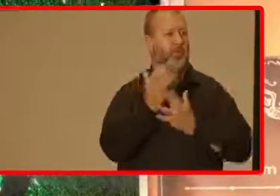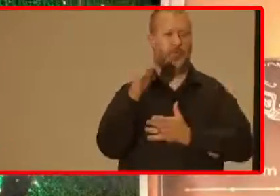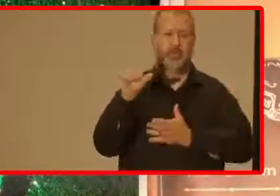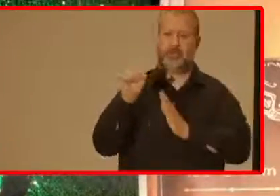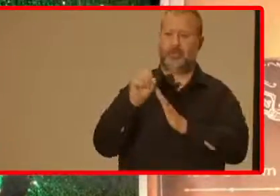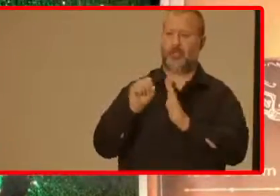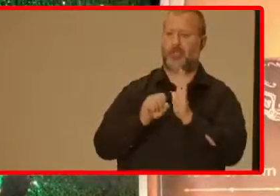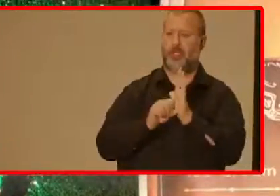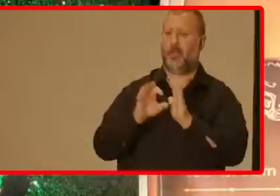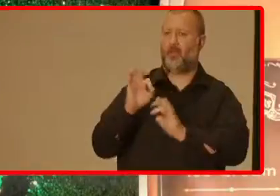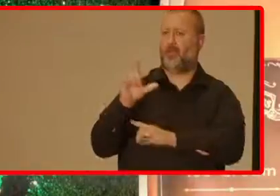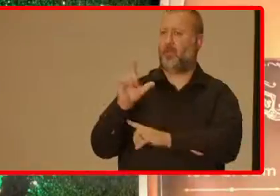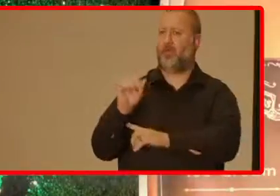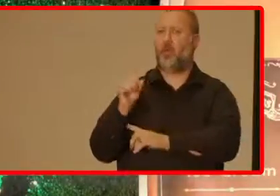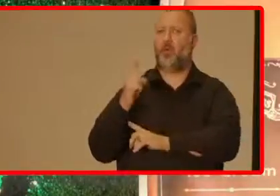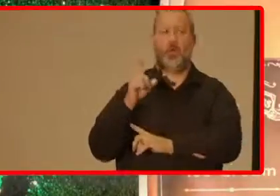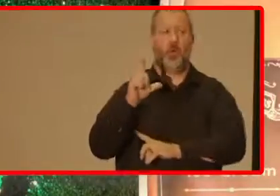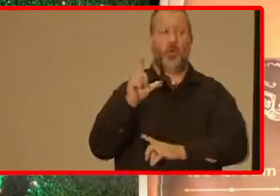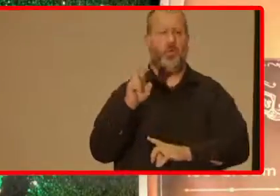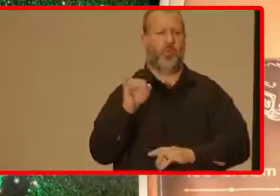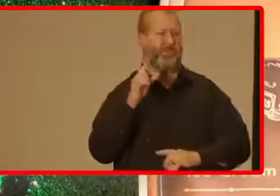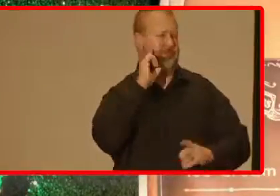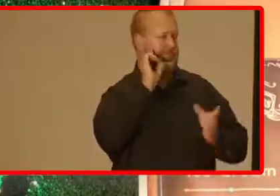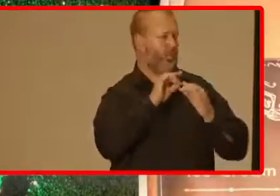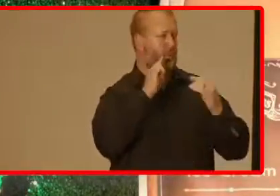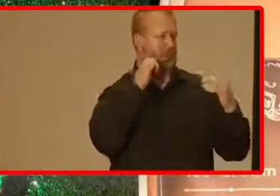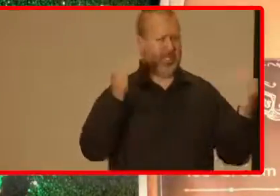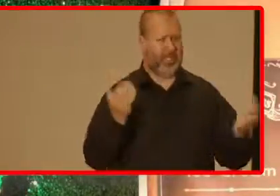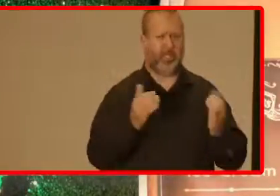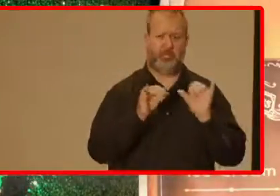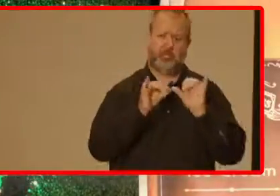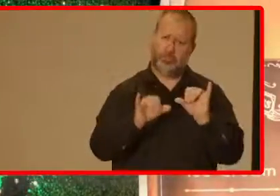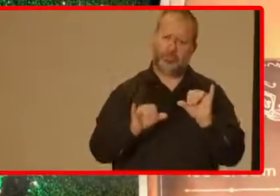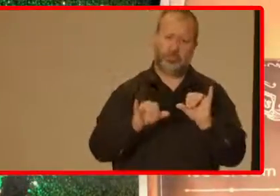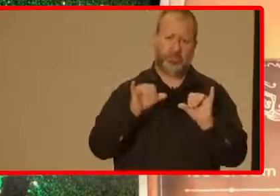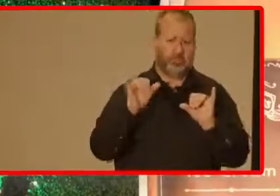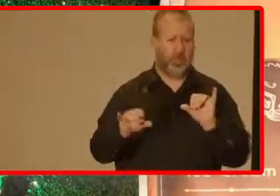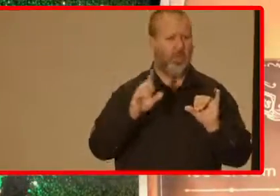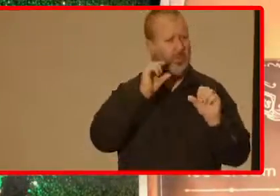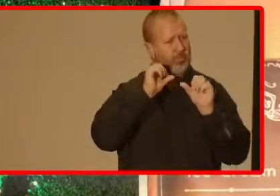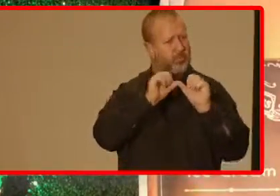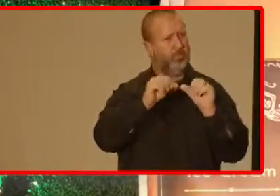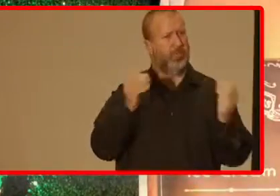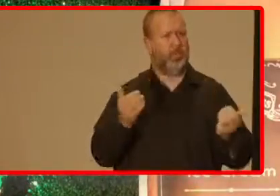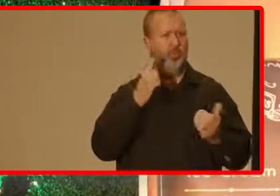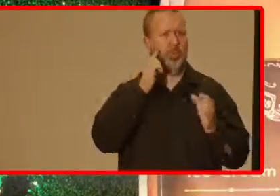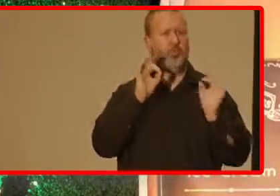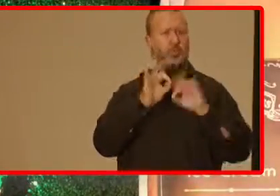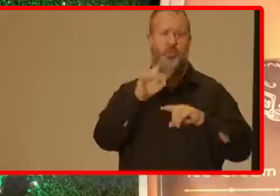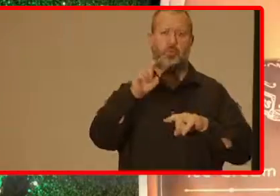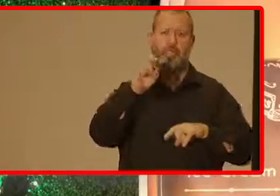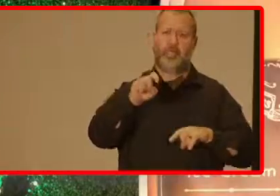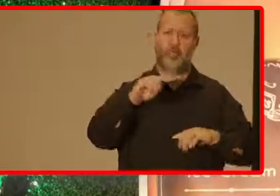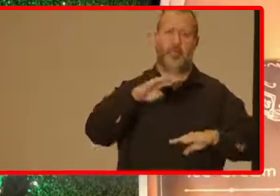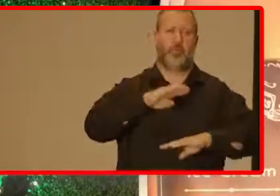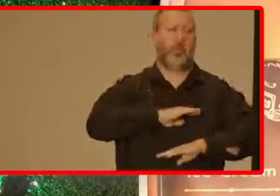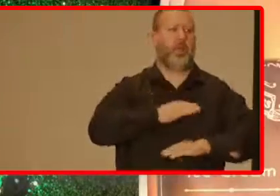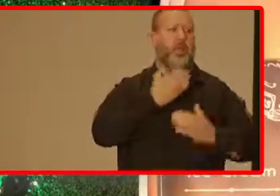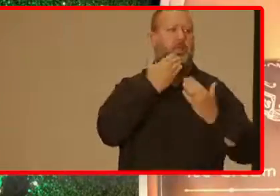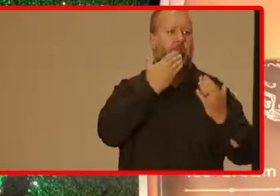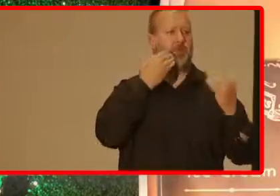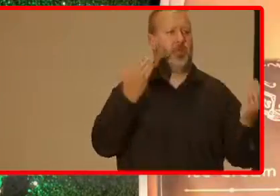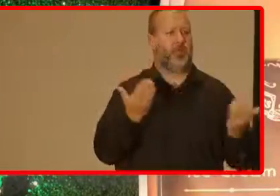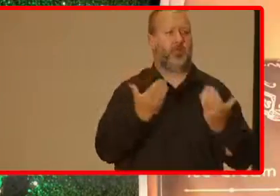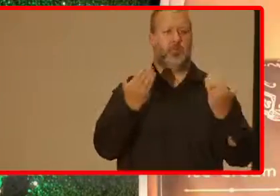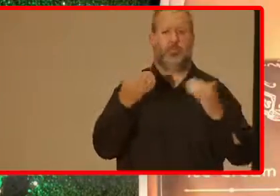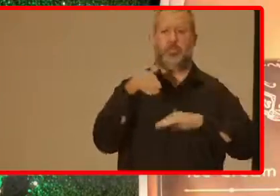state. And as Lori said, we will be here and stay as long as we need to make sure your needs are being met. So thank you all for being here